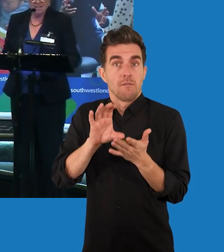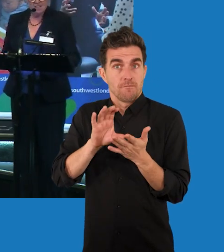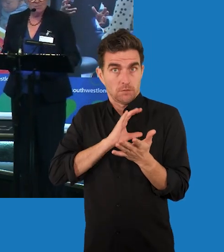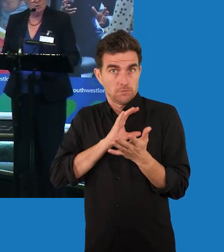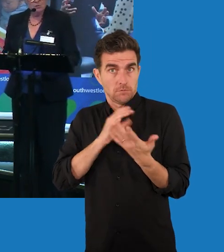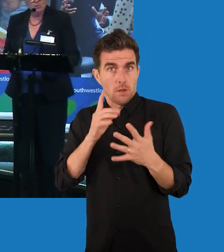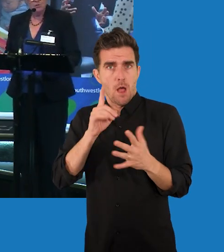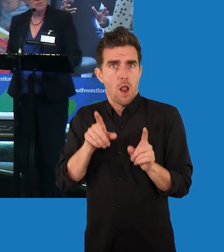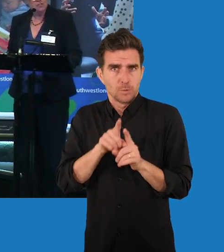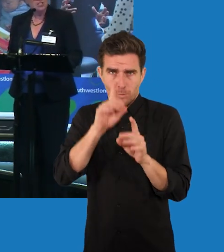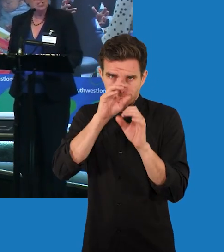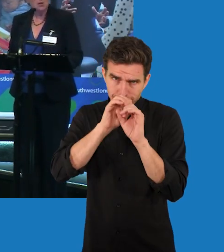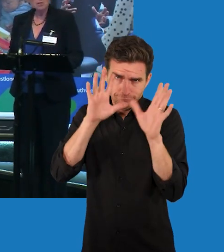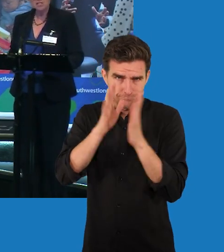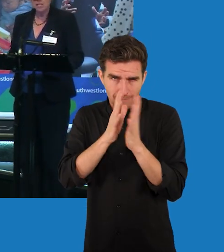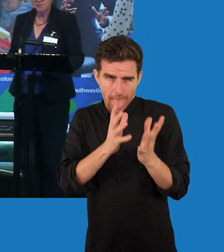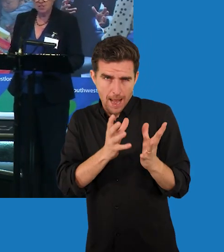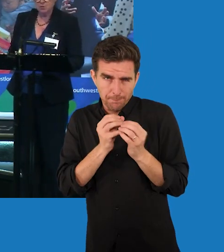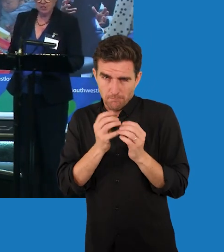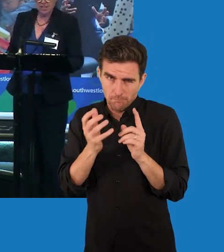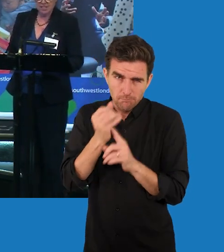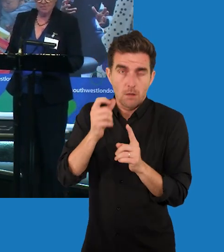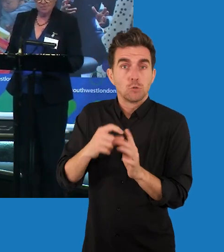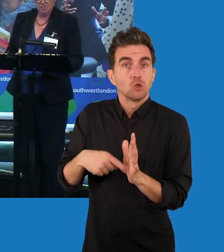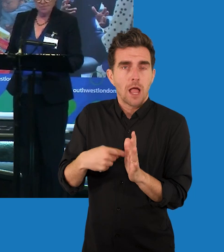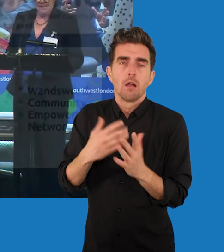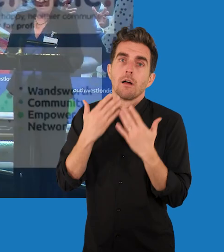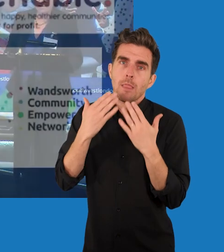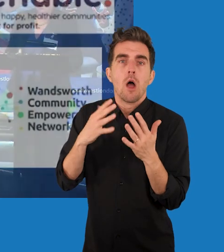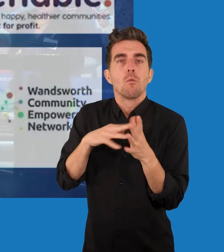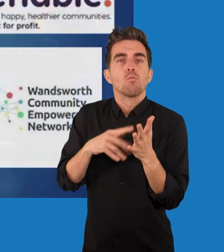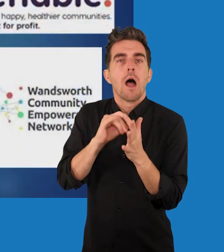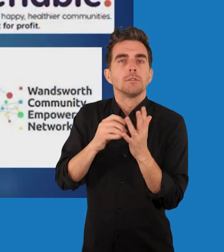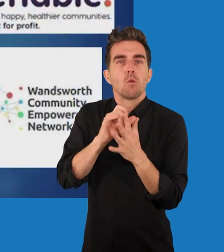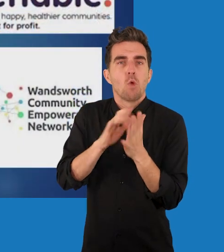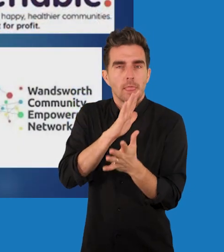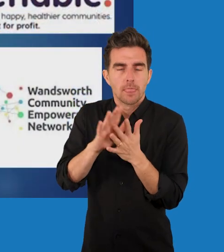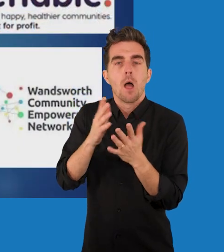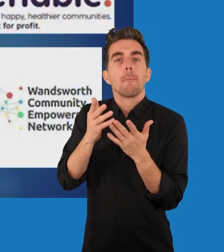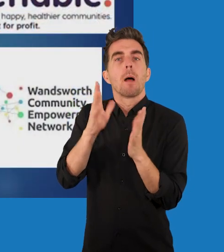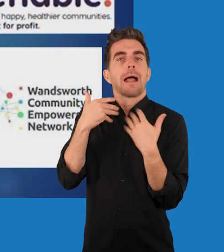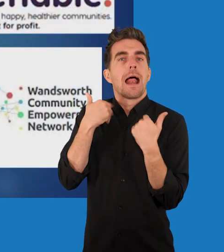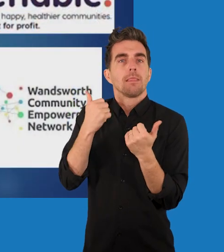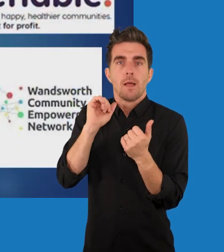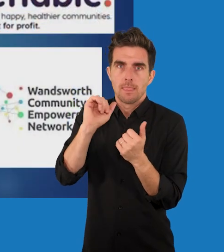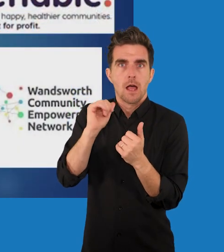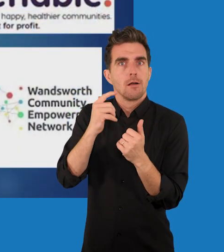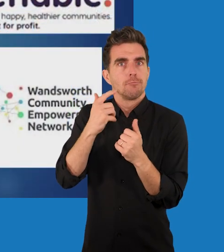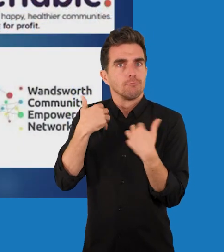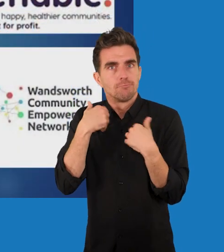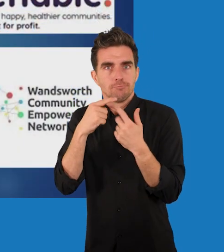funding, but also with the vision to help us deliver this project. Thank you also to Wandsworth Public Health for their